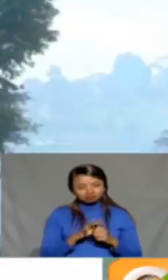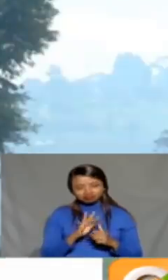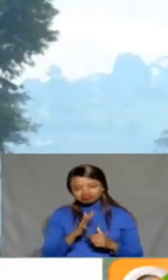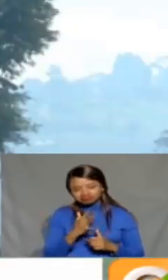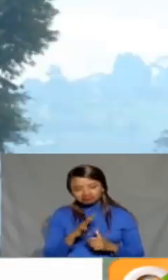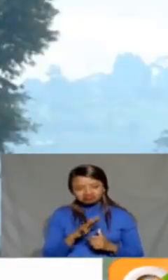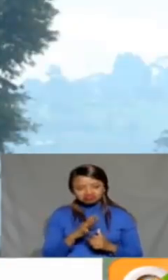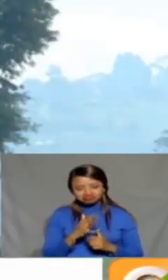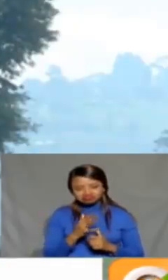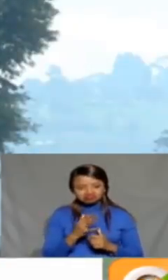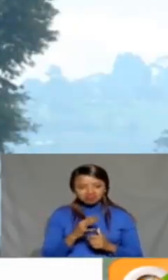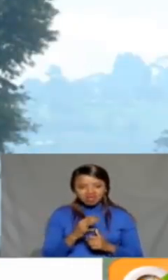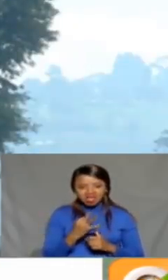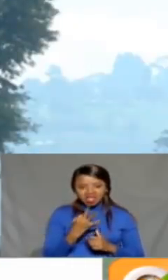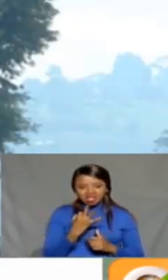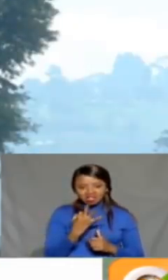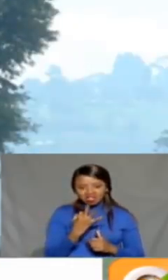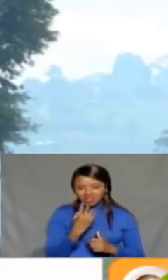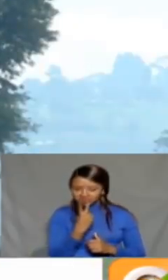around